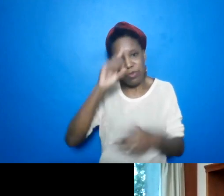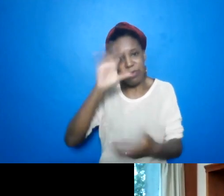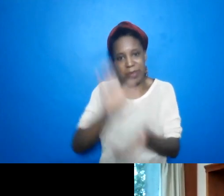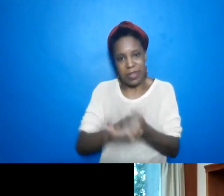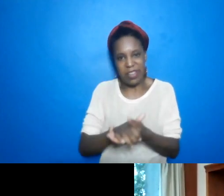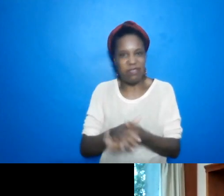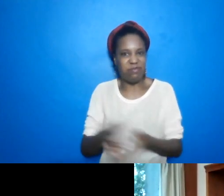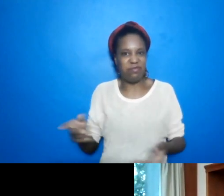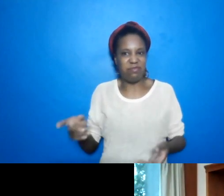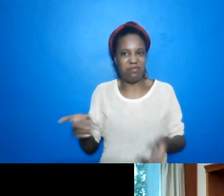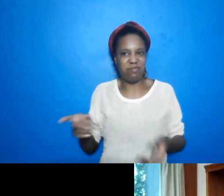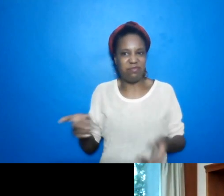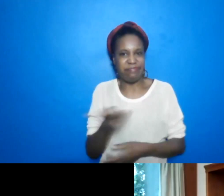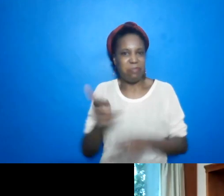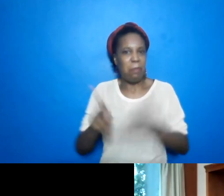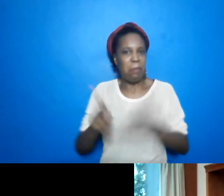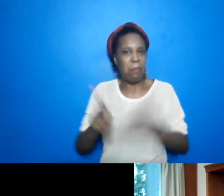work.